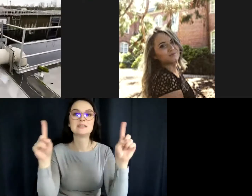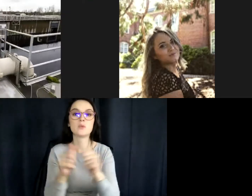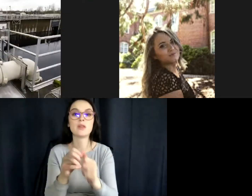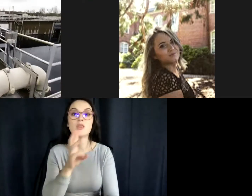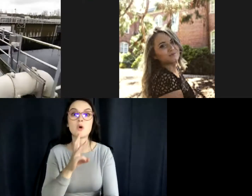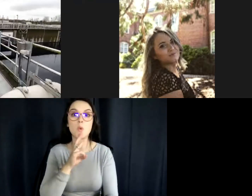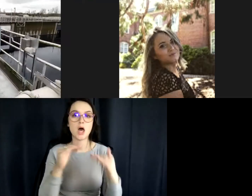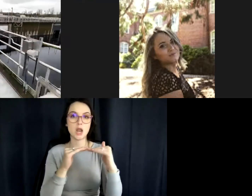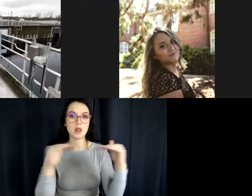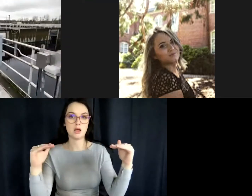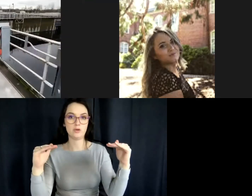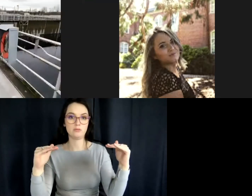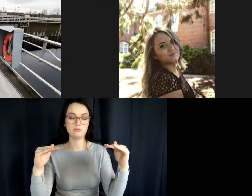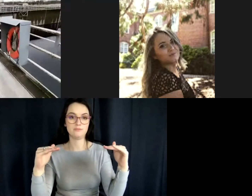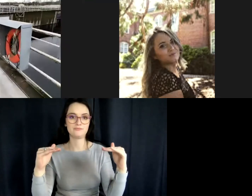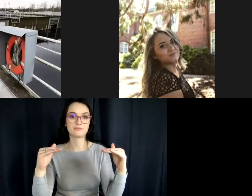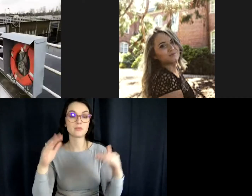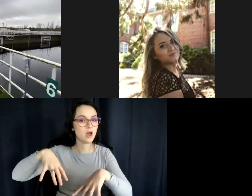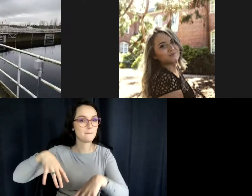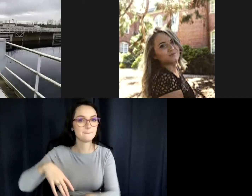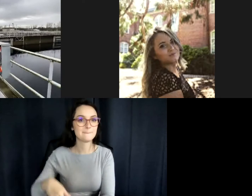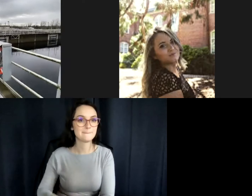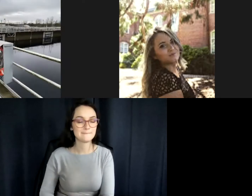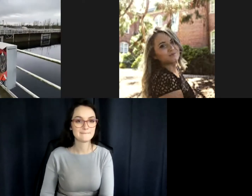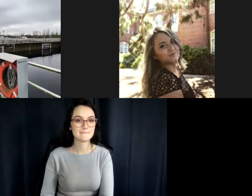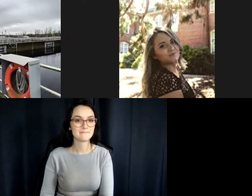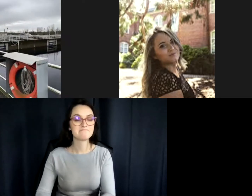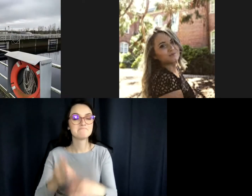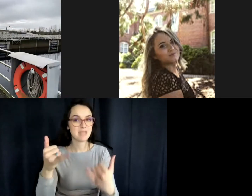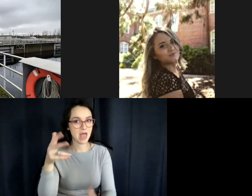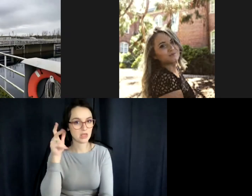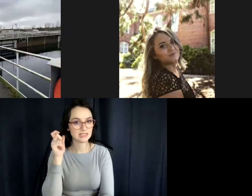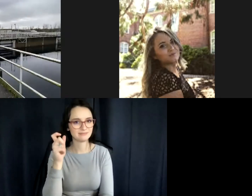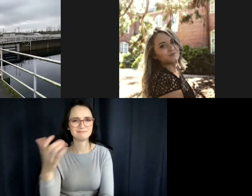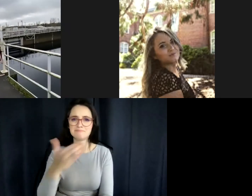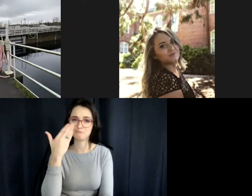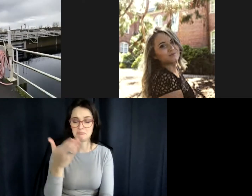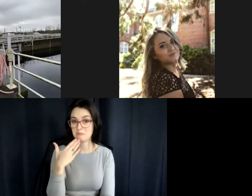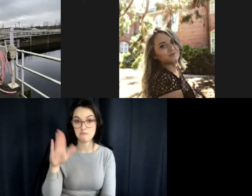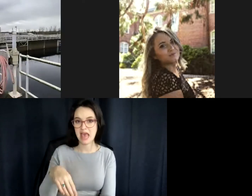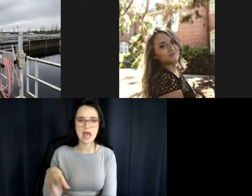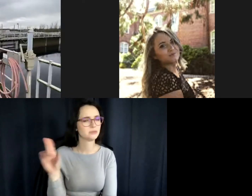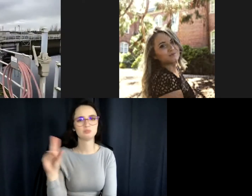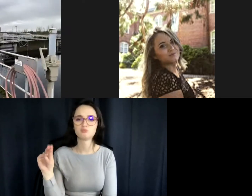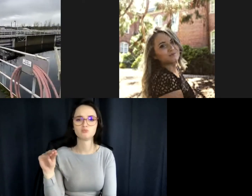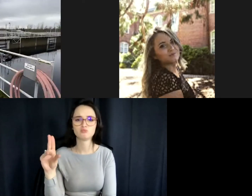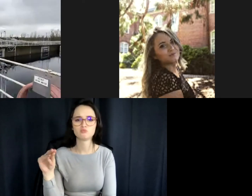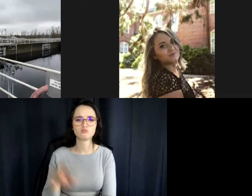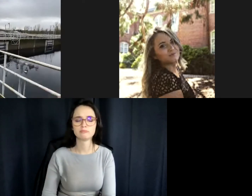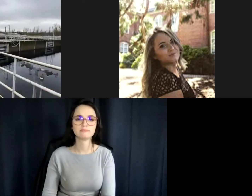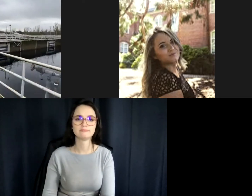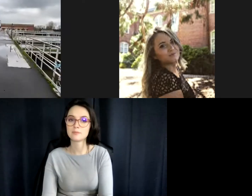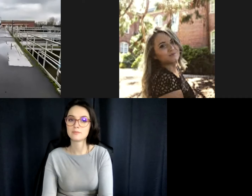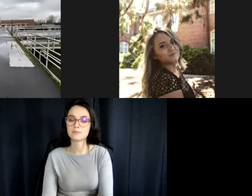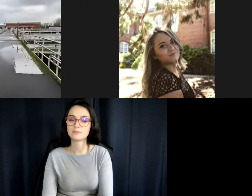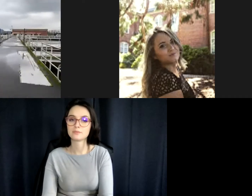little tiny things that are Yes. alive within there. We call them small bugs, we call them small bugs, big impact. Uh-huh. Okay, yep.